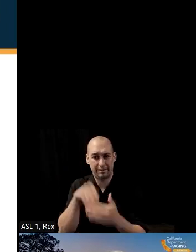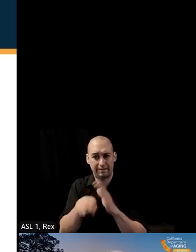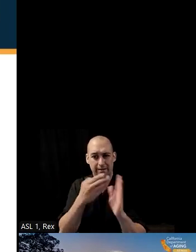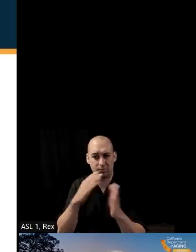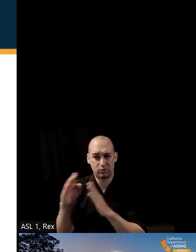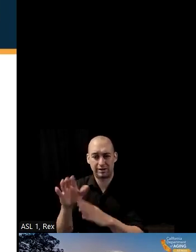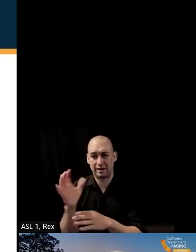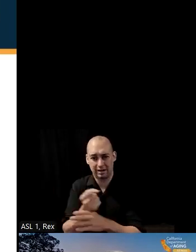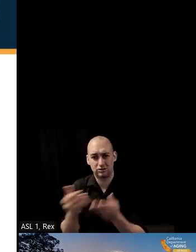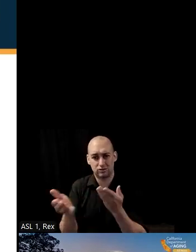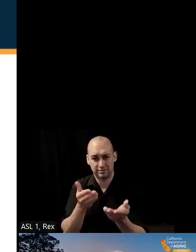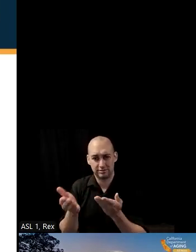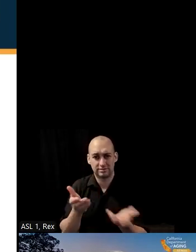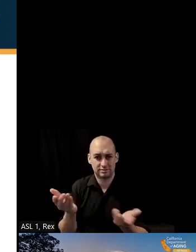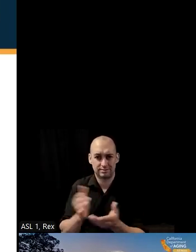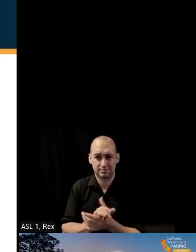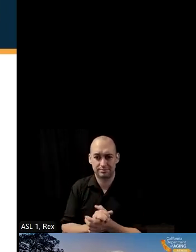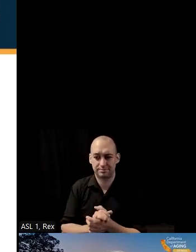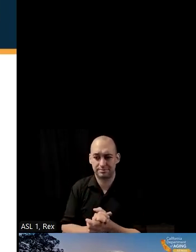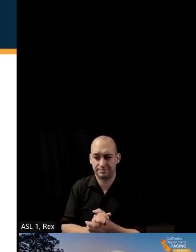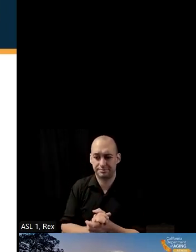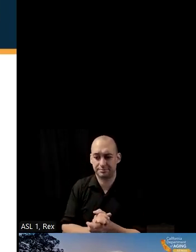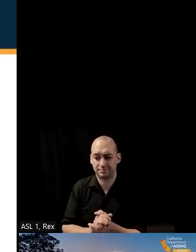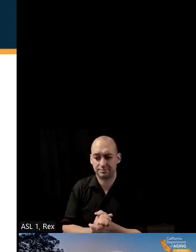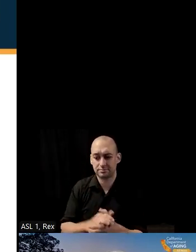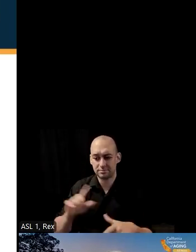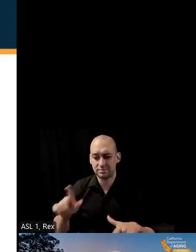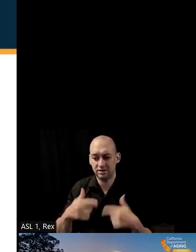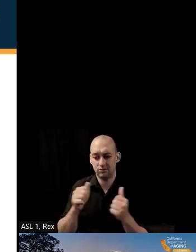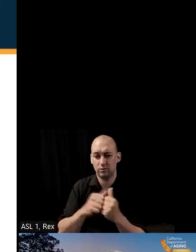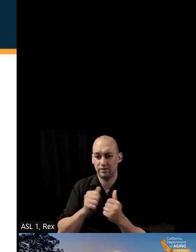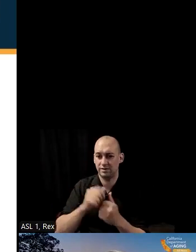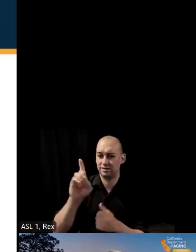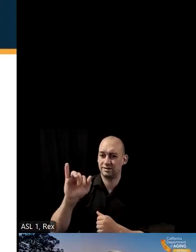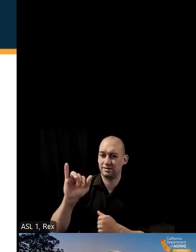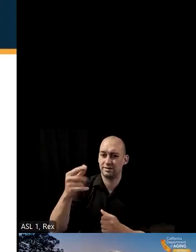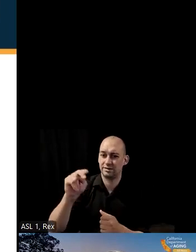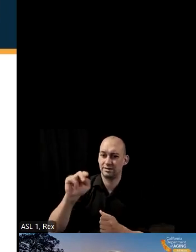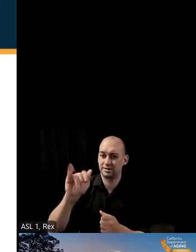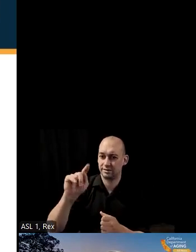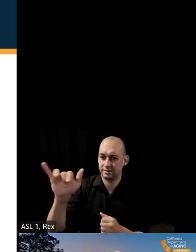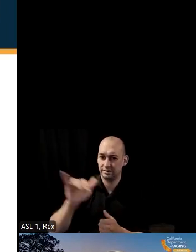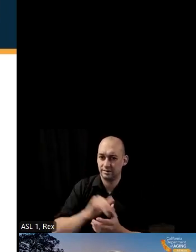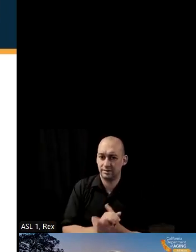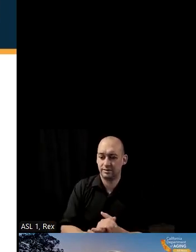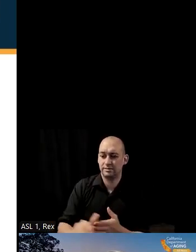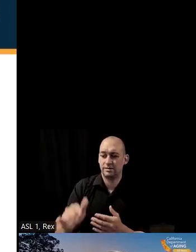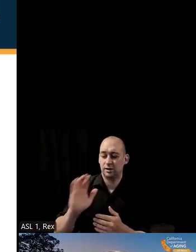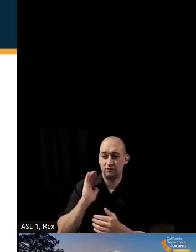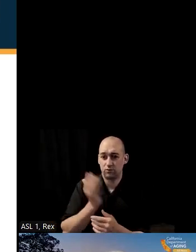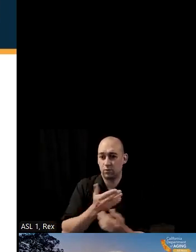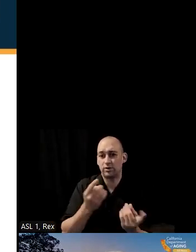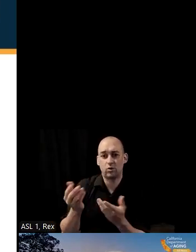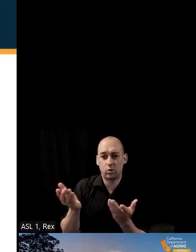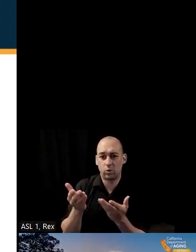get the services that they need to live with dignity. So what we are doing is we're embarking on an initiative